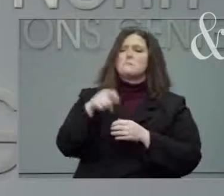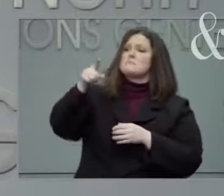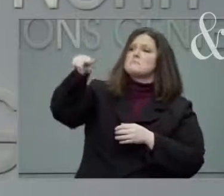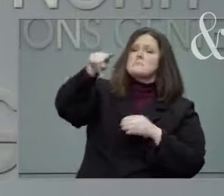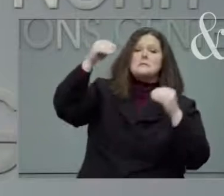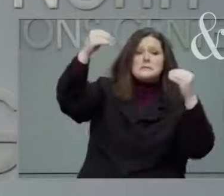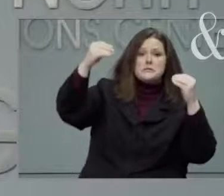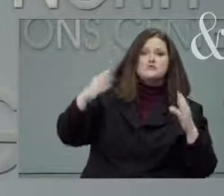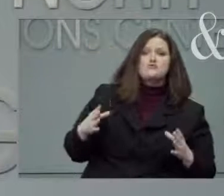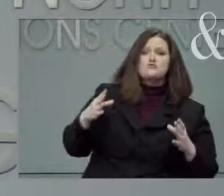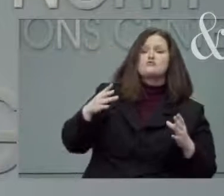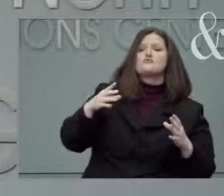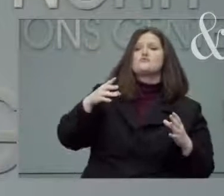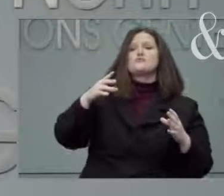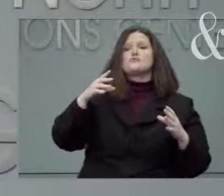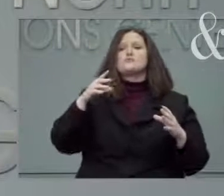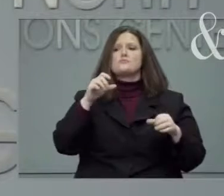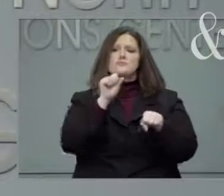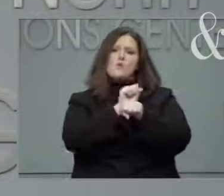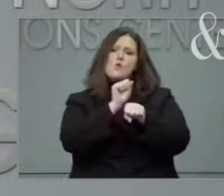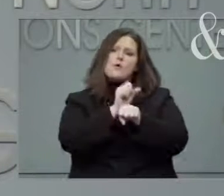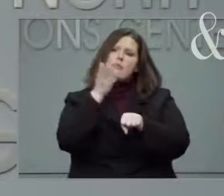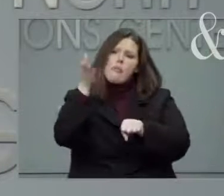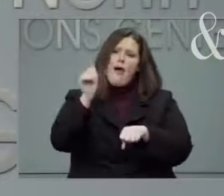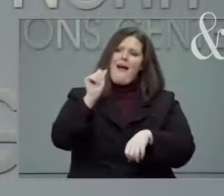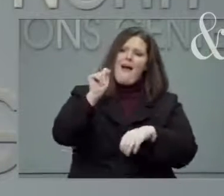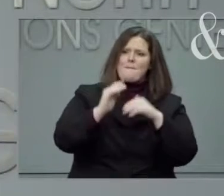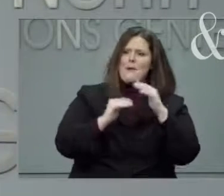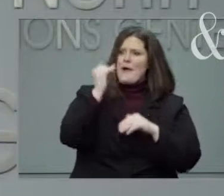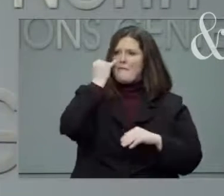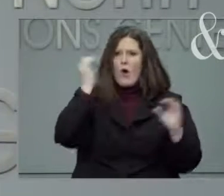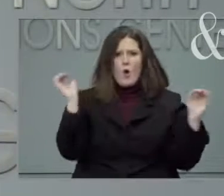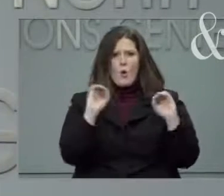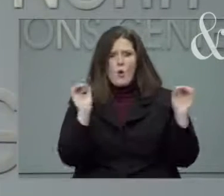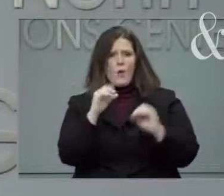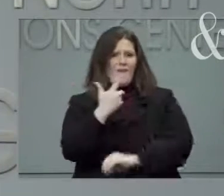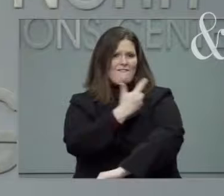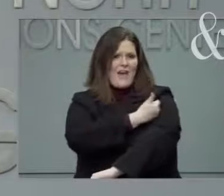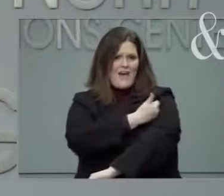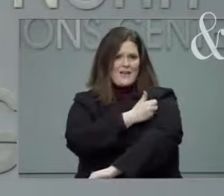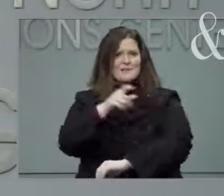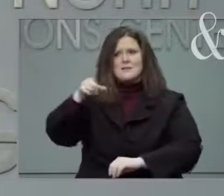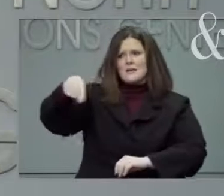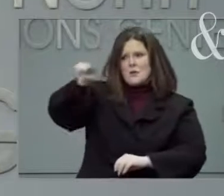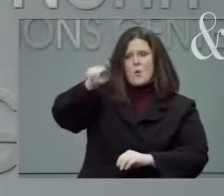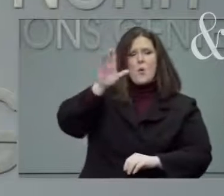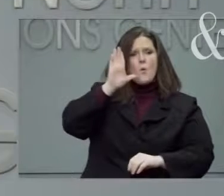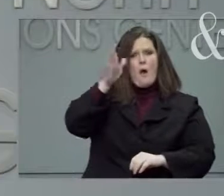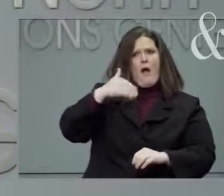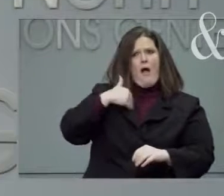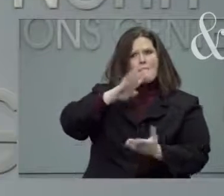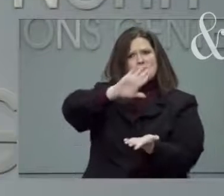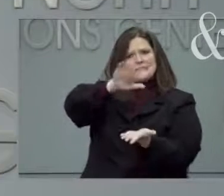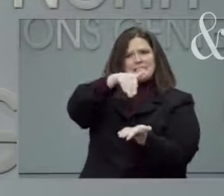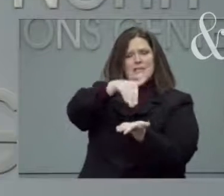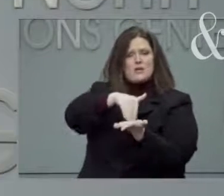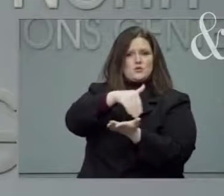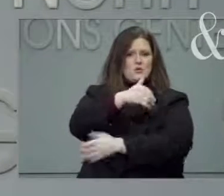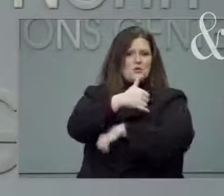school building are able to be vaccinated, are there going to be central county sites to make sure that that's done